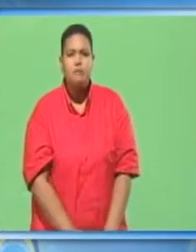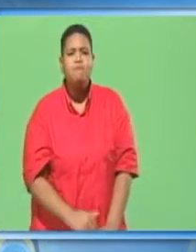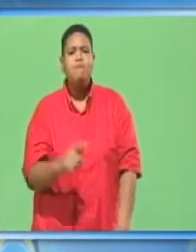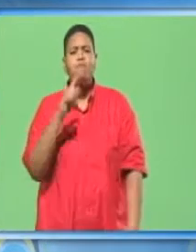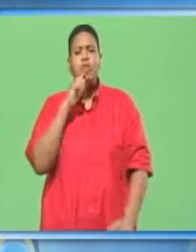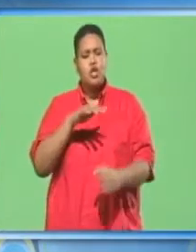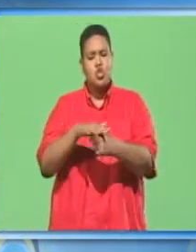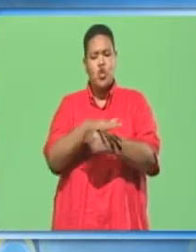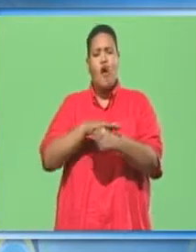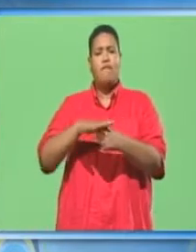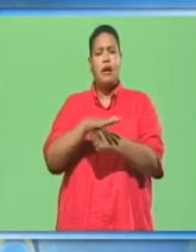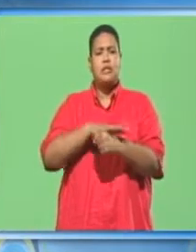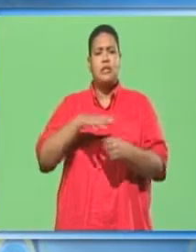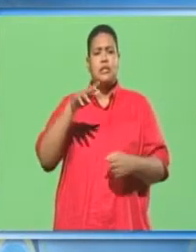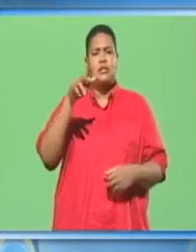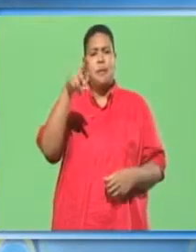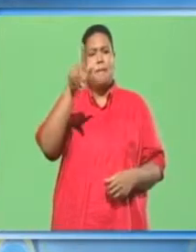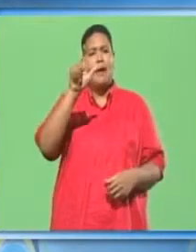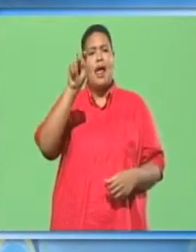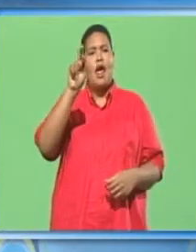Surface planer, jointer.